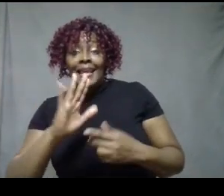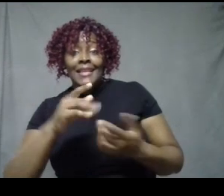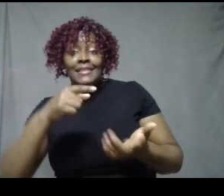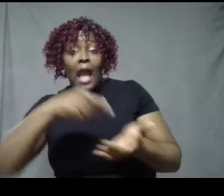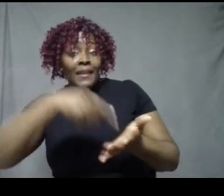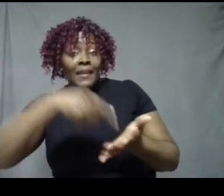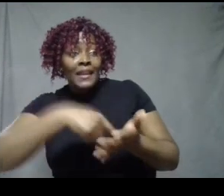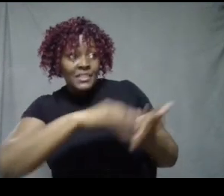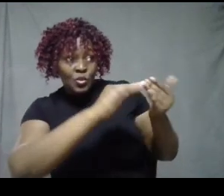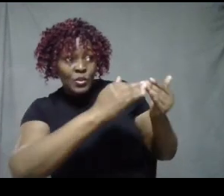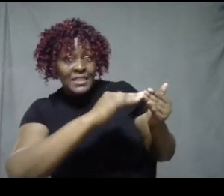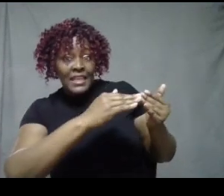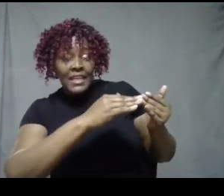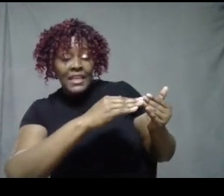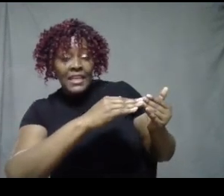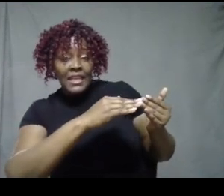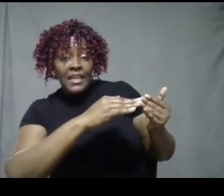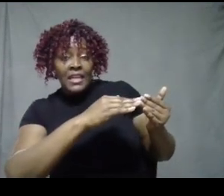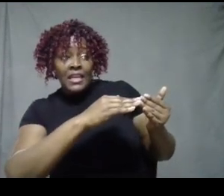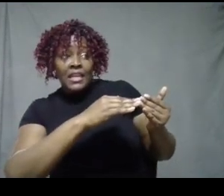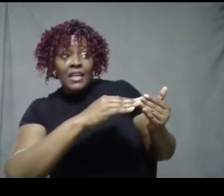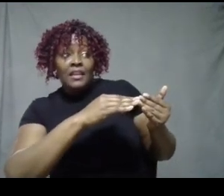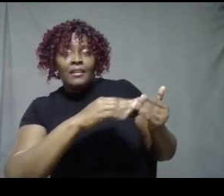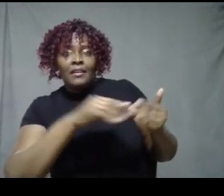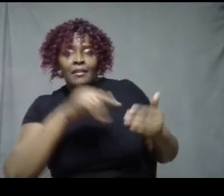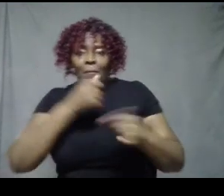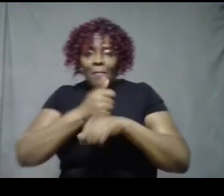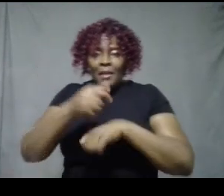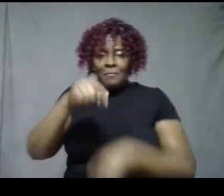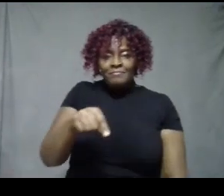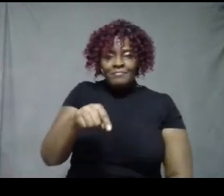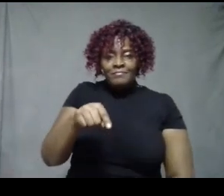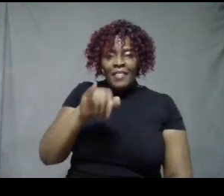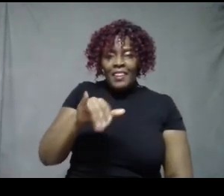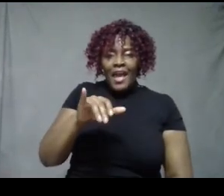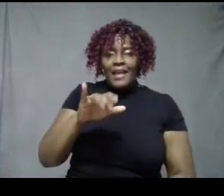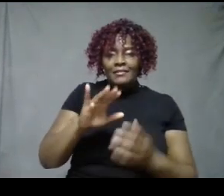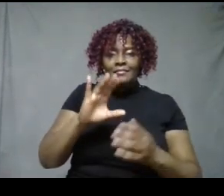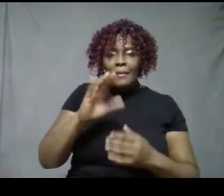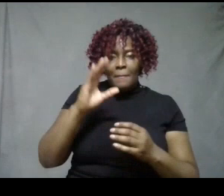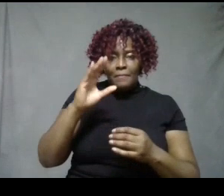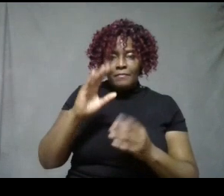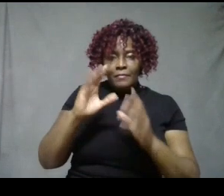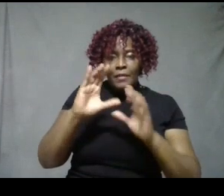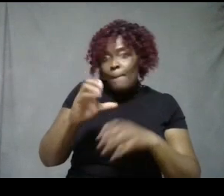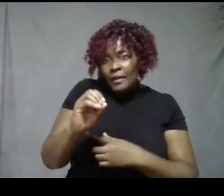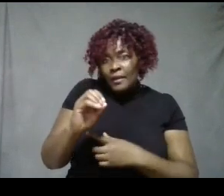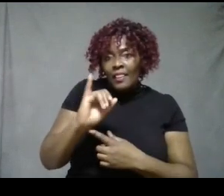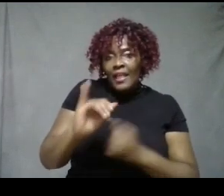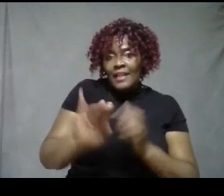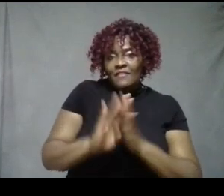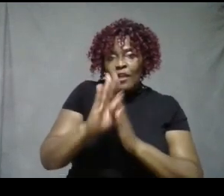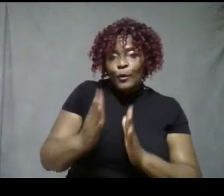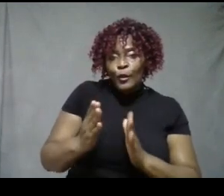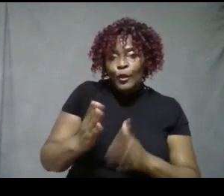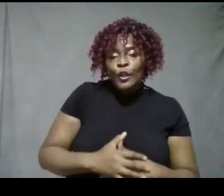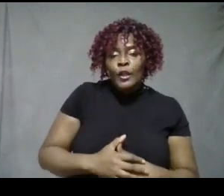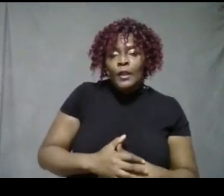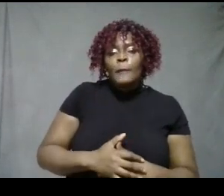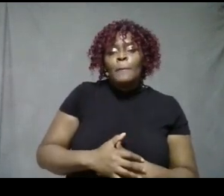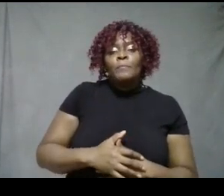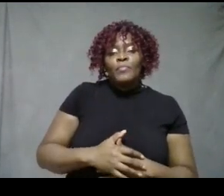this, if you want to cast any fault in this. So I encourage you to explore any questions you have